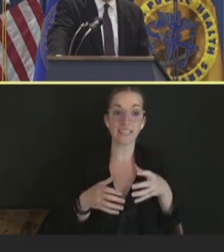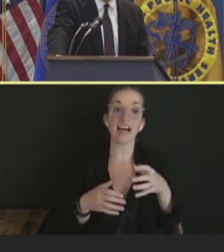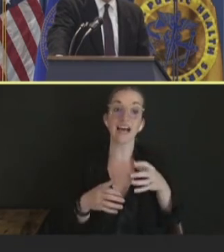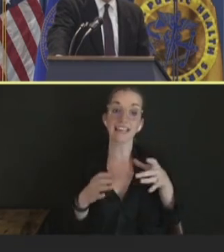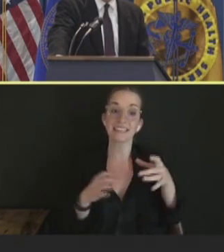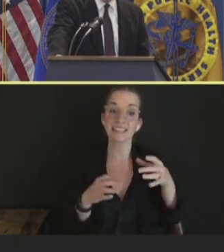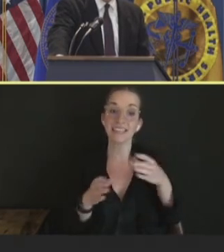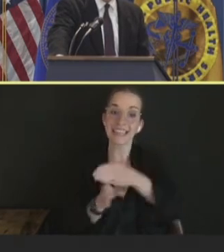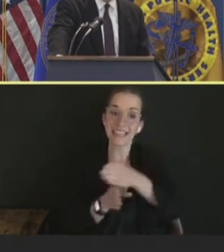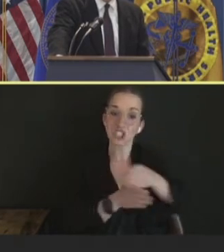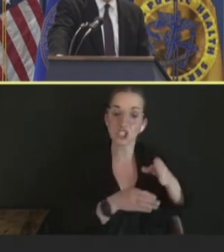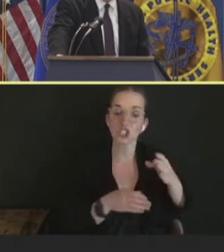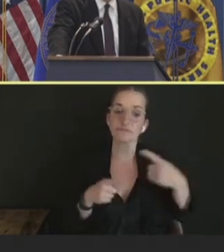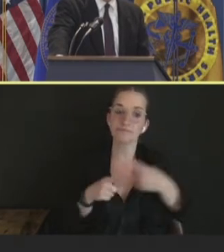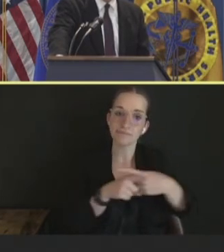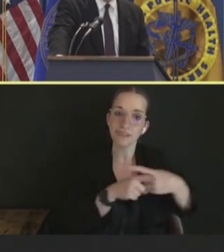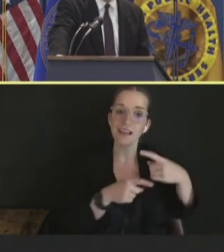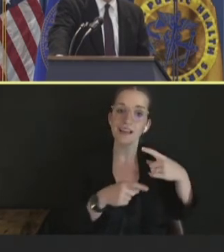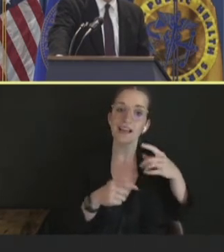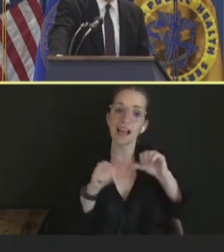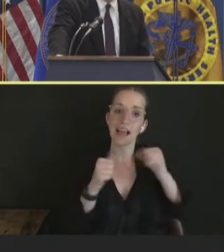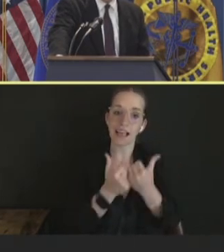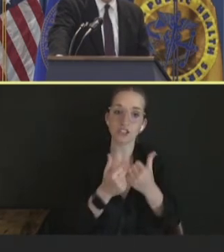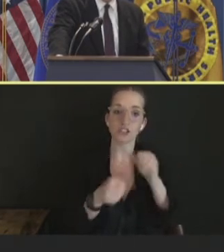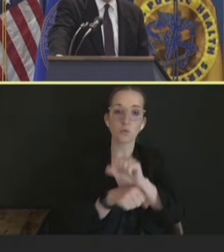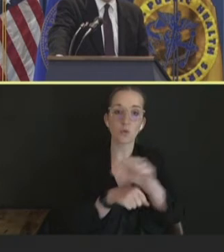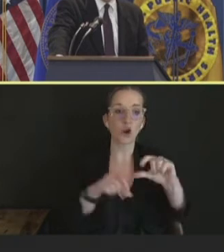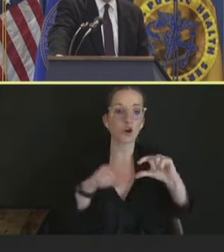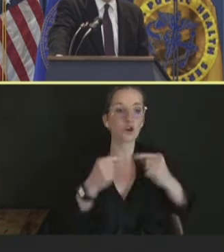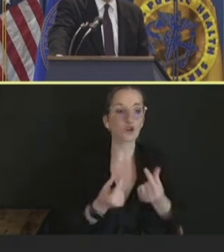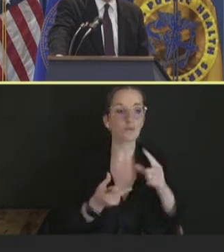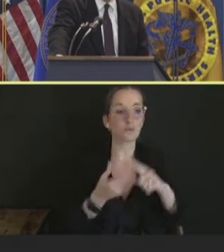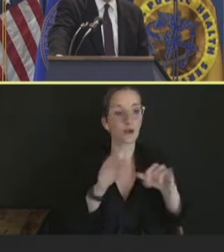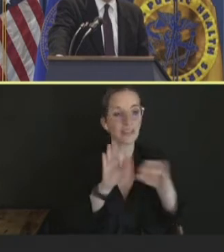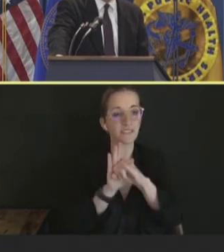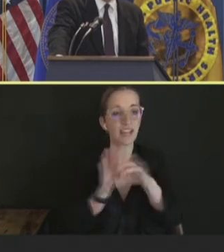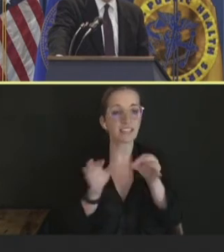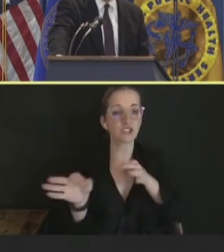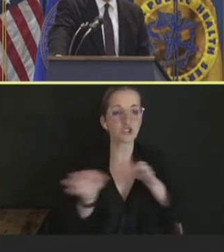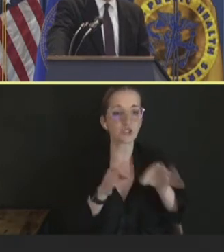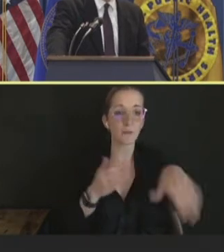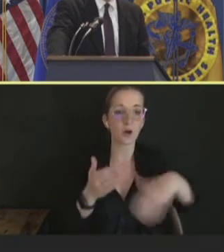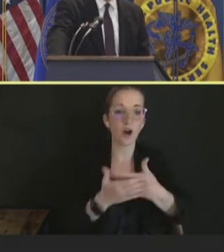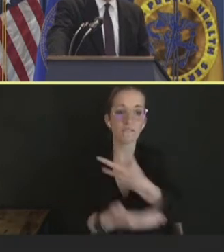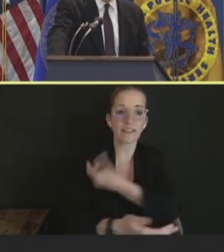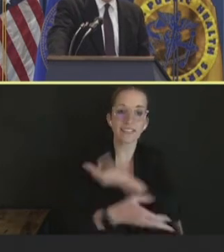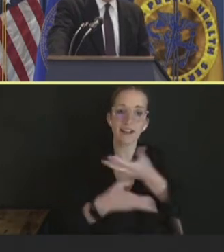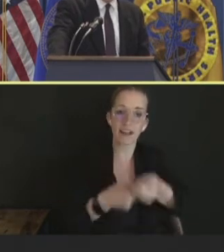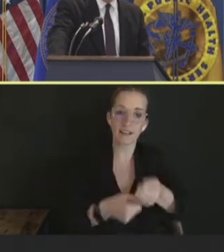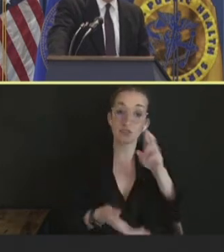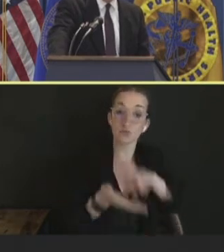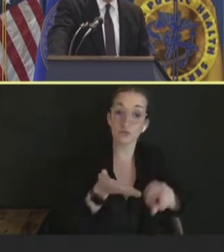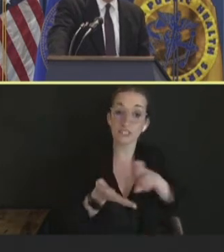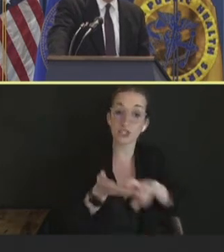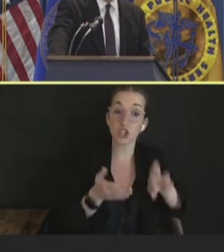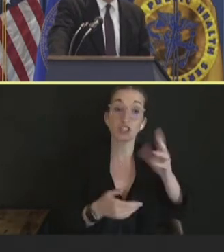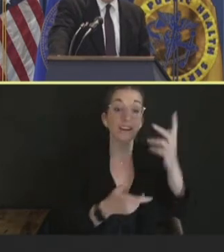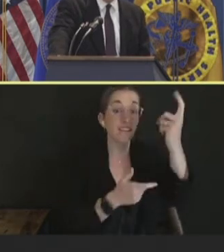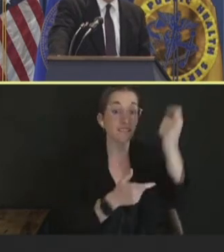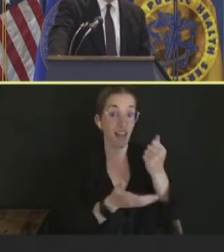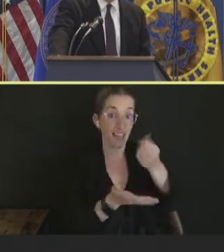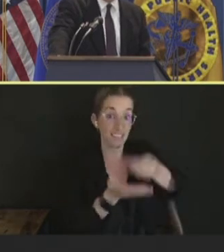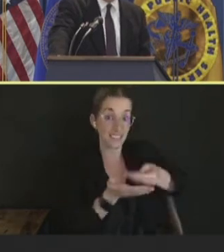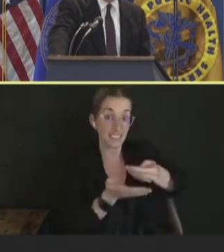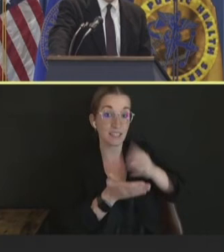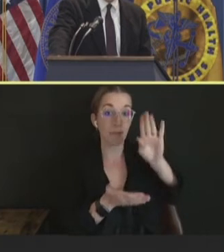describe all vaccine confidence research that's funded by HHS and its partners, and should provide this information